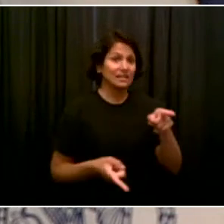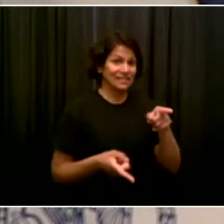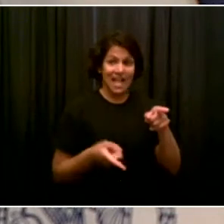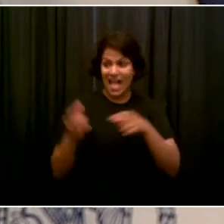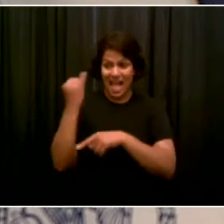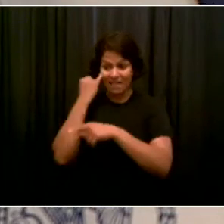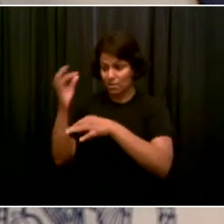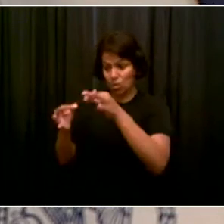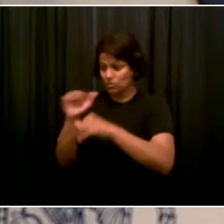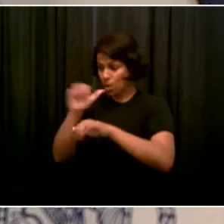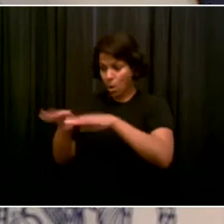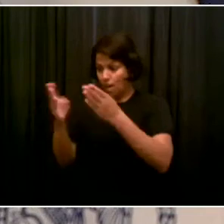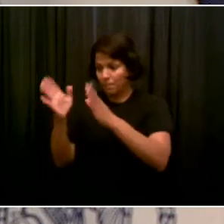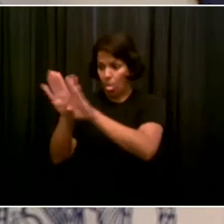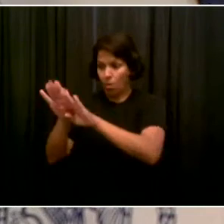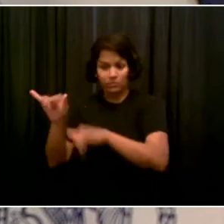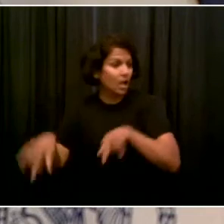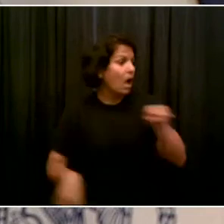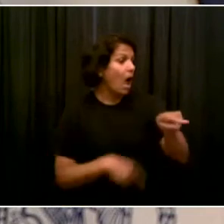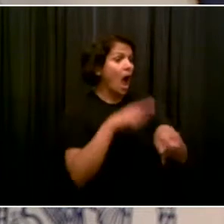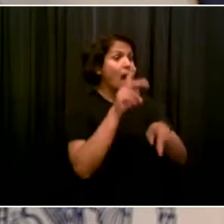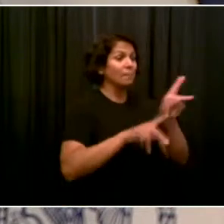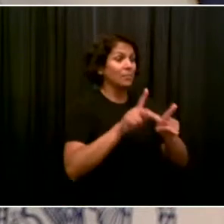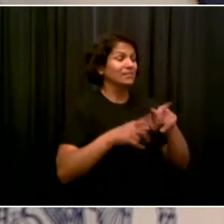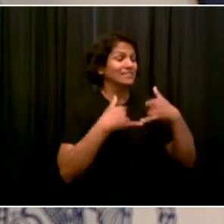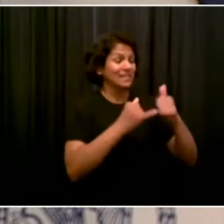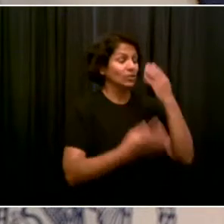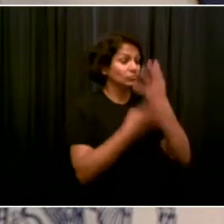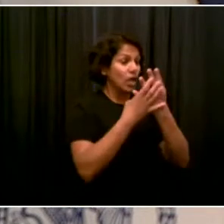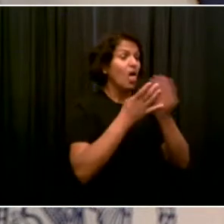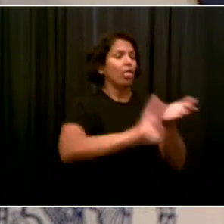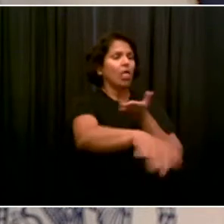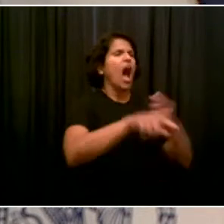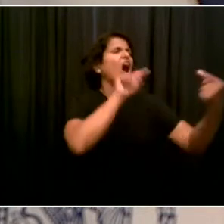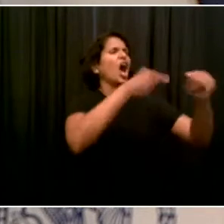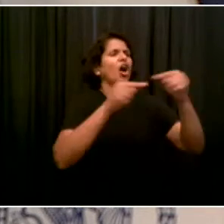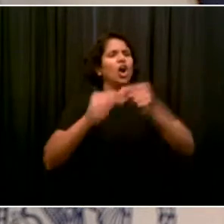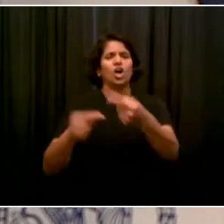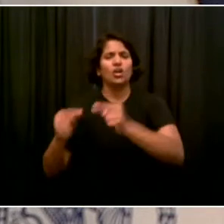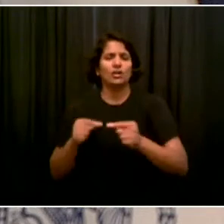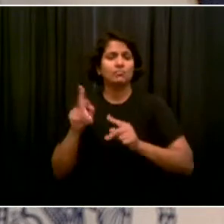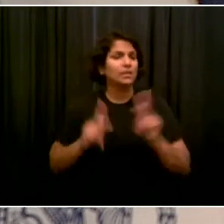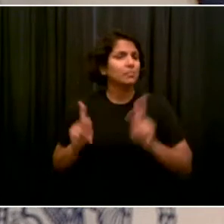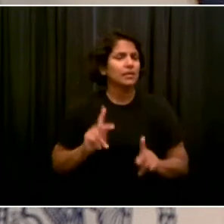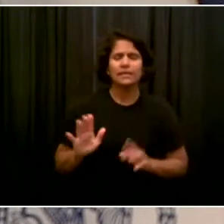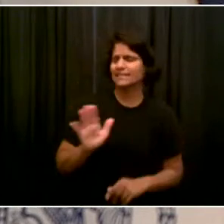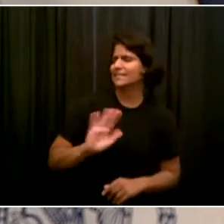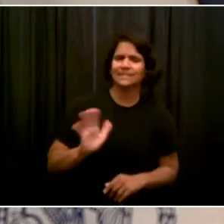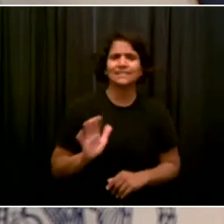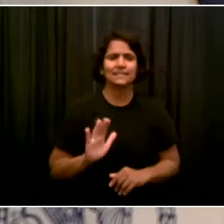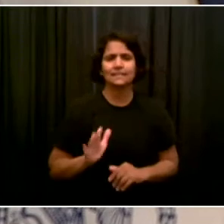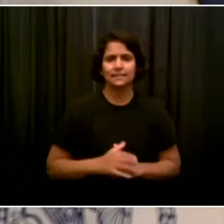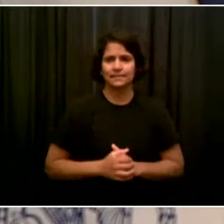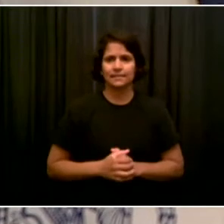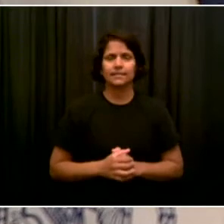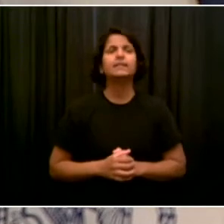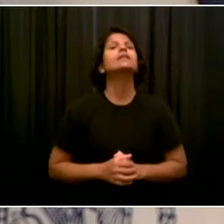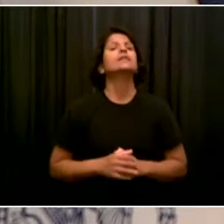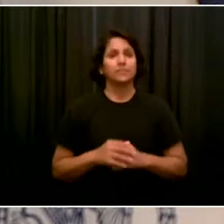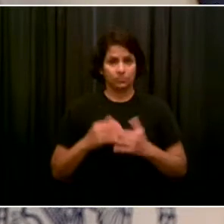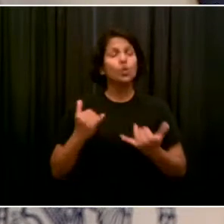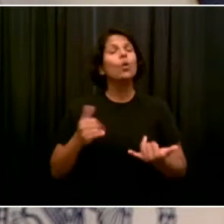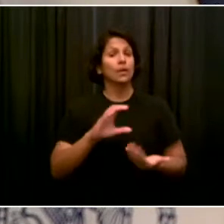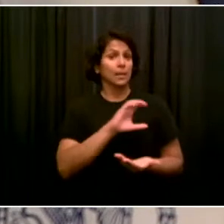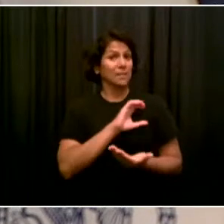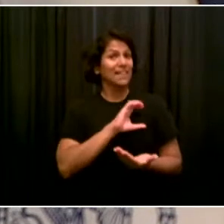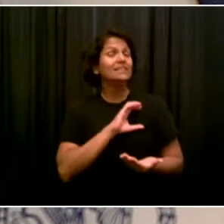full strength, dealing with all offenses, making sure there are consequences for everyone. That creates the culture of accountability we need. You go